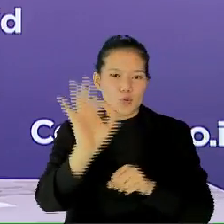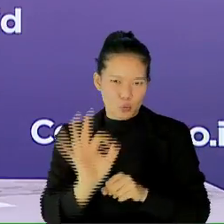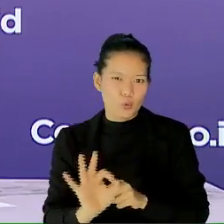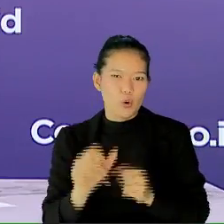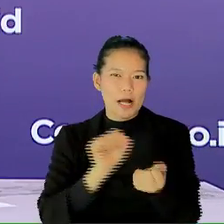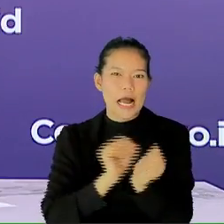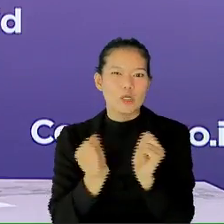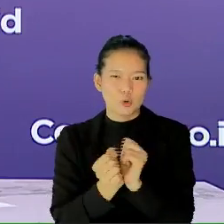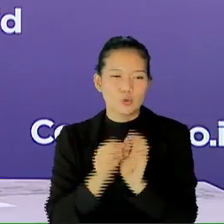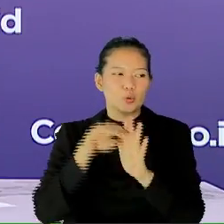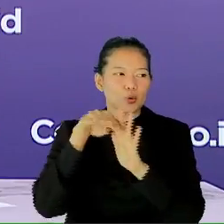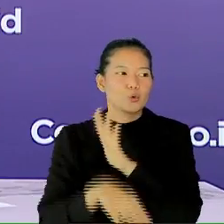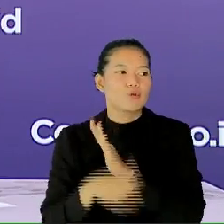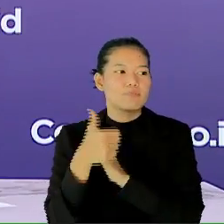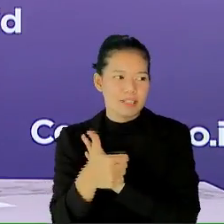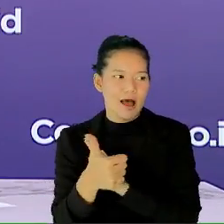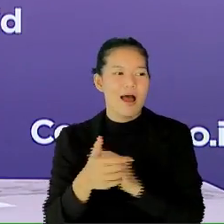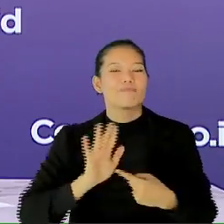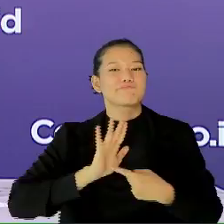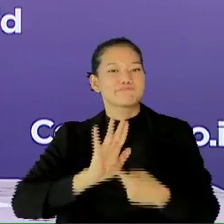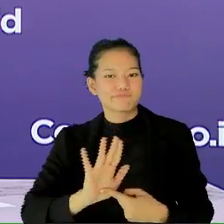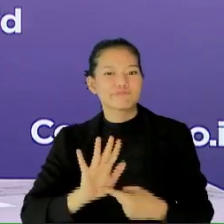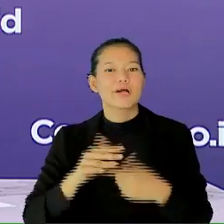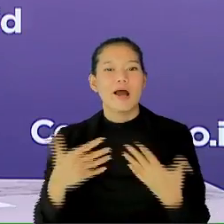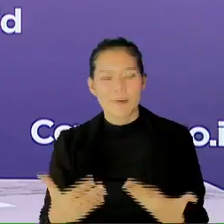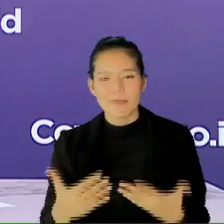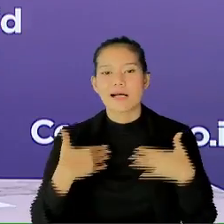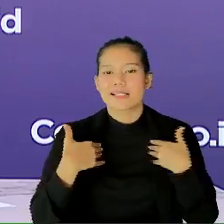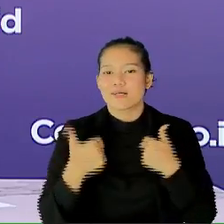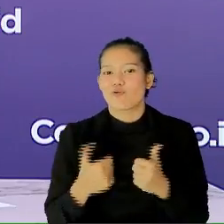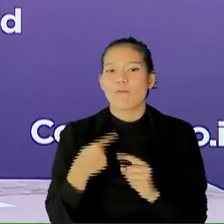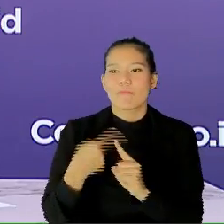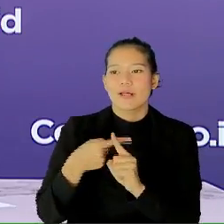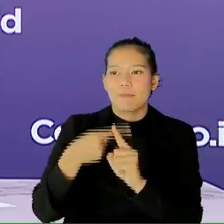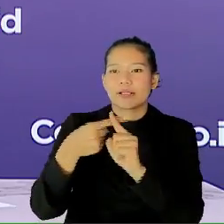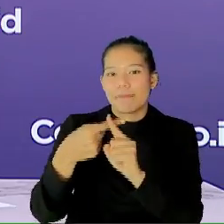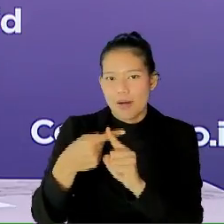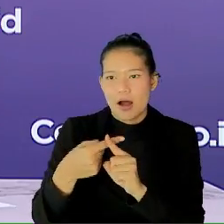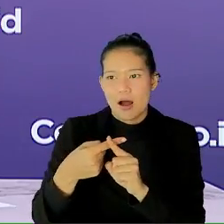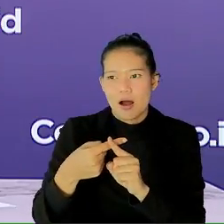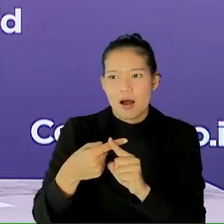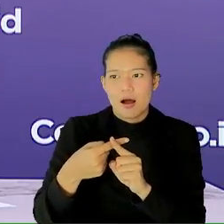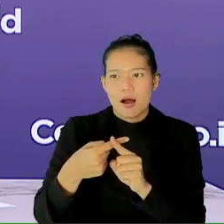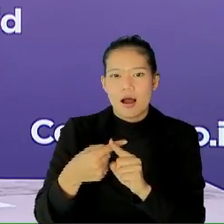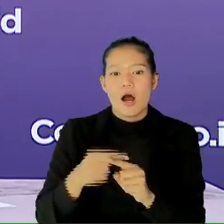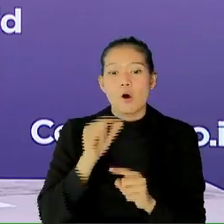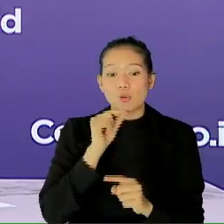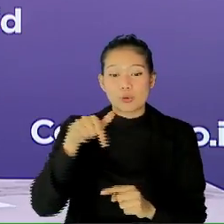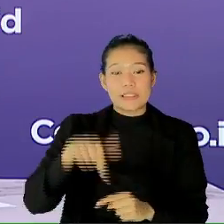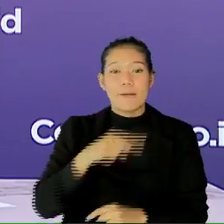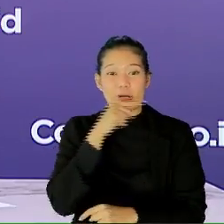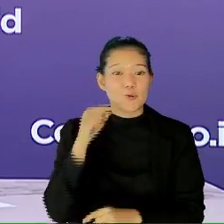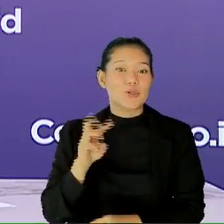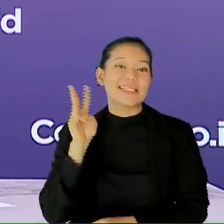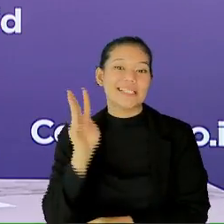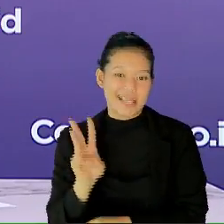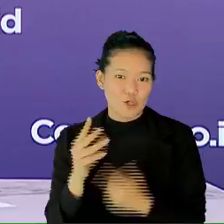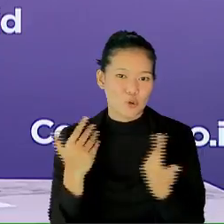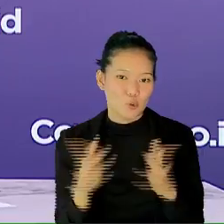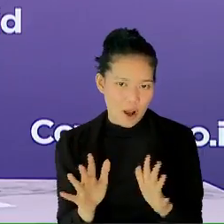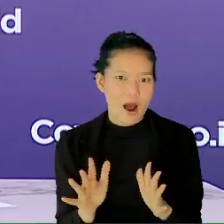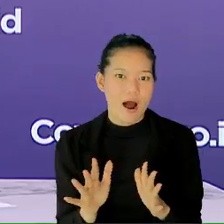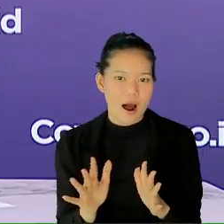cases, this also indicates an increase in recovery rates for the 3rd consecutive week, and I would like to